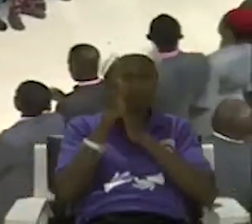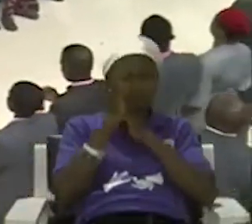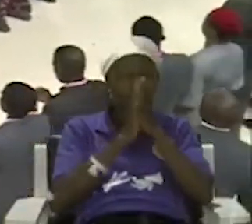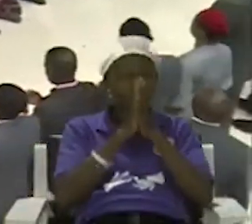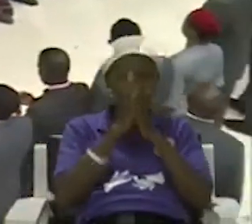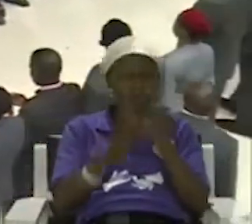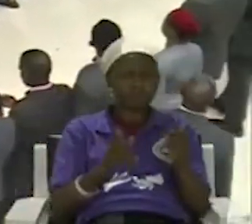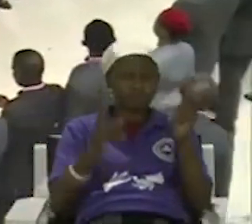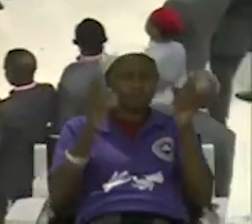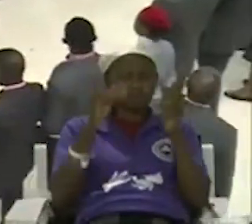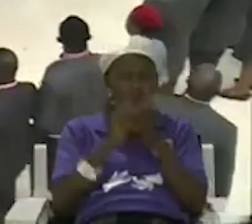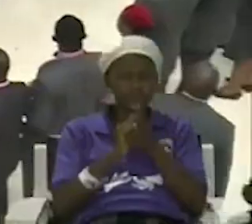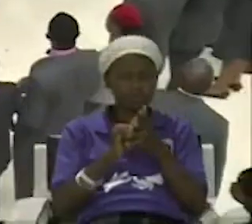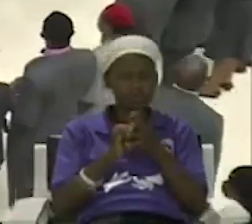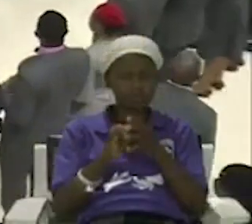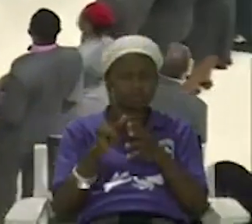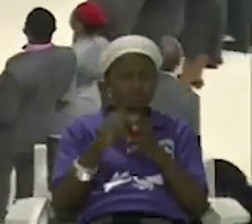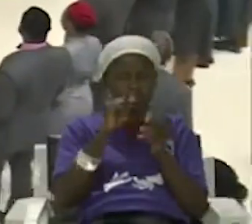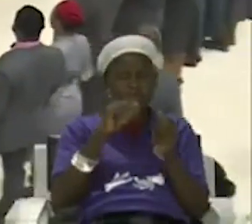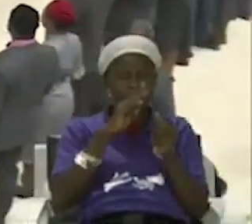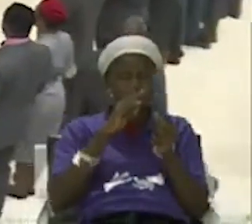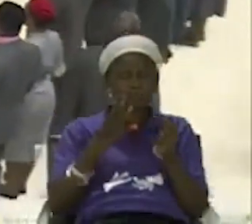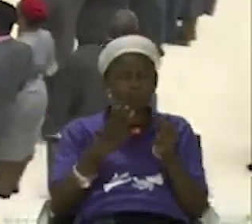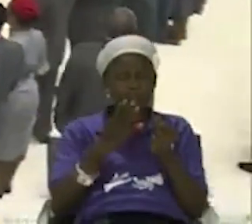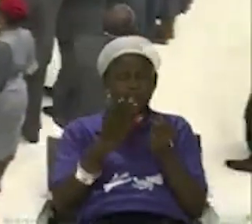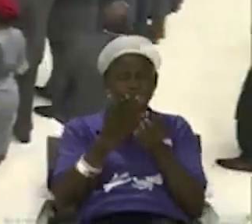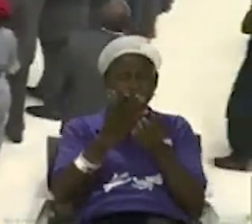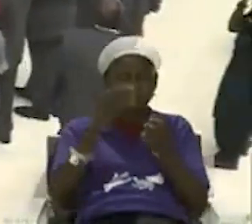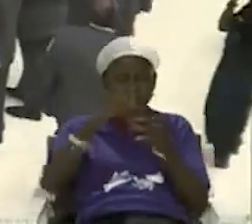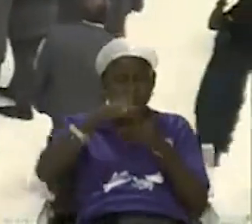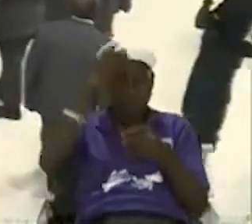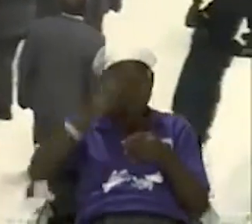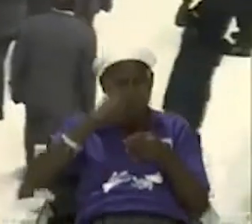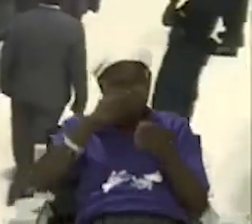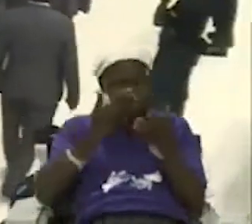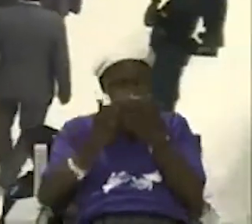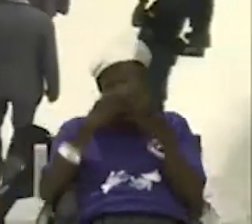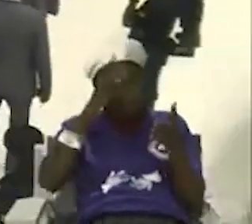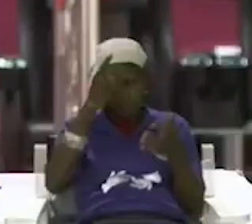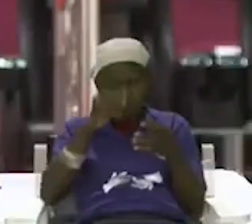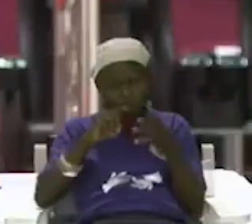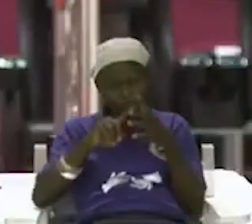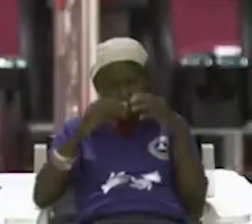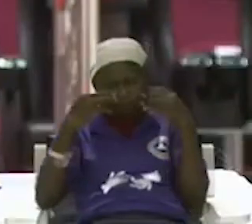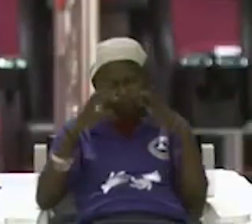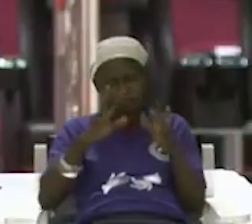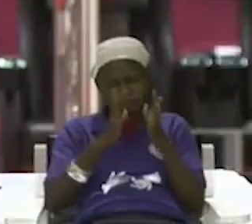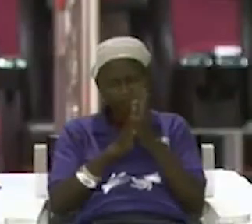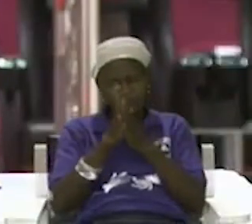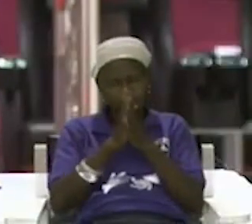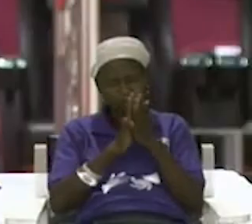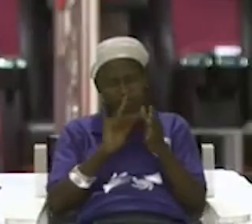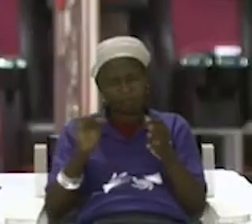that you can be here before I finish praying. Because I must pray